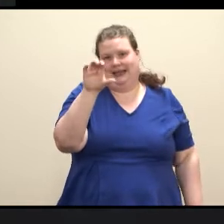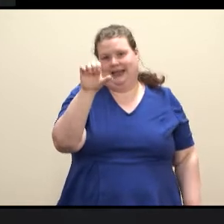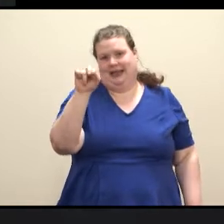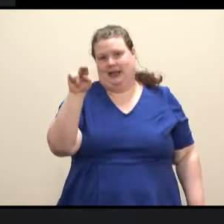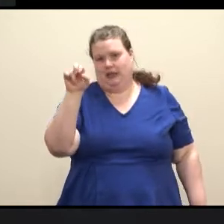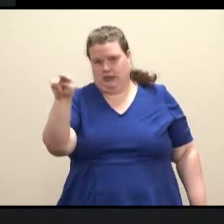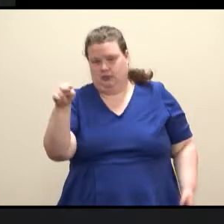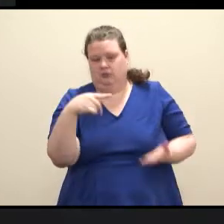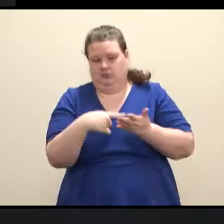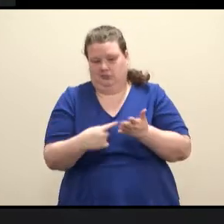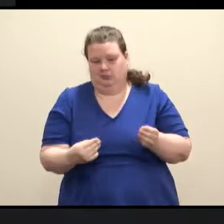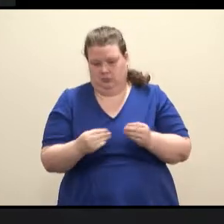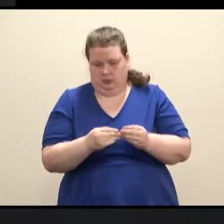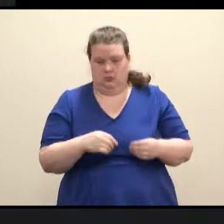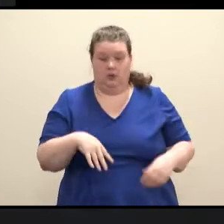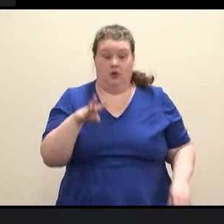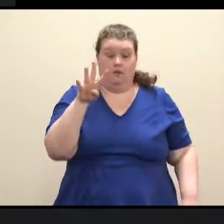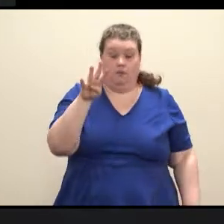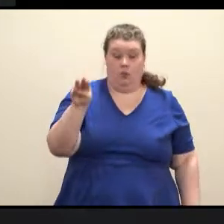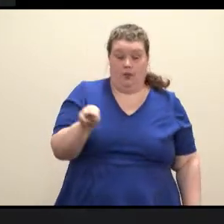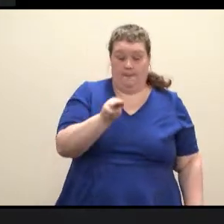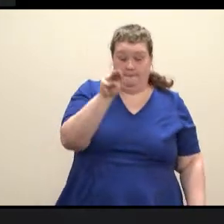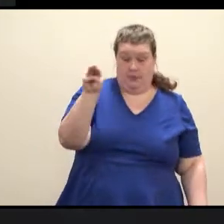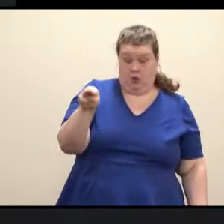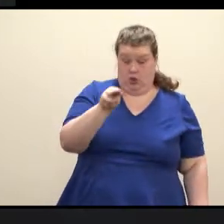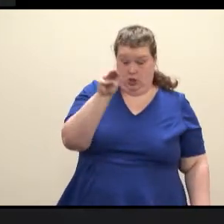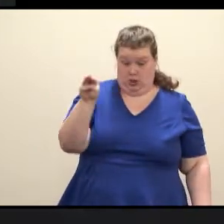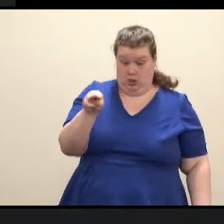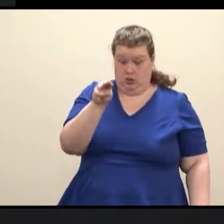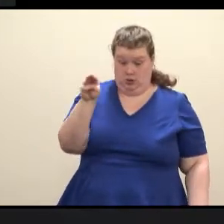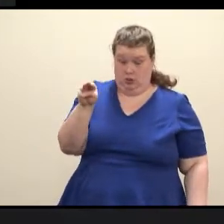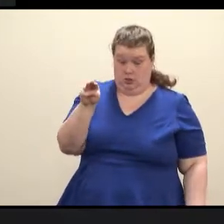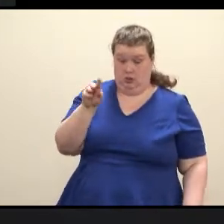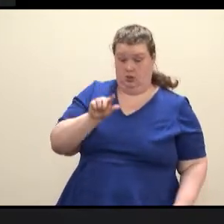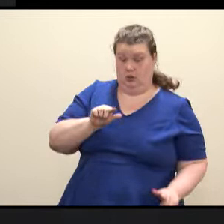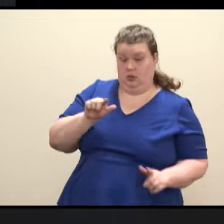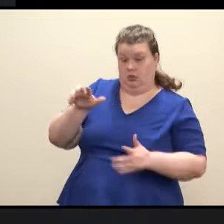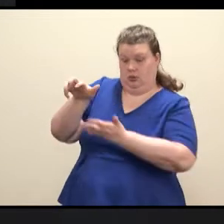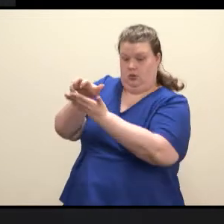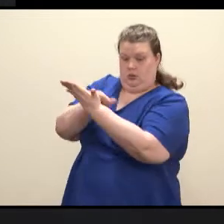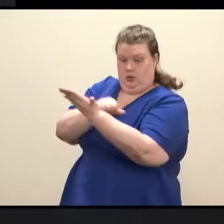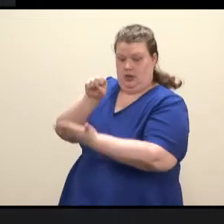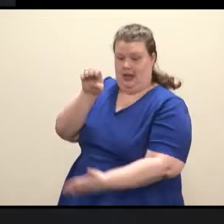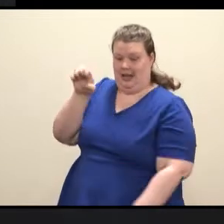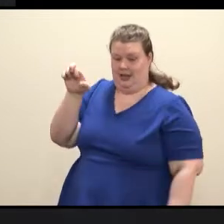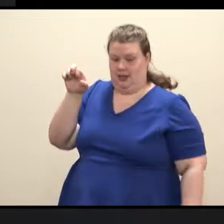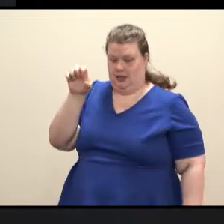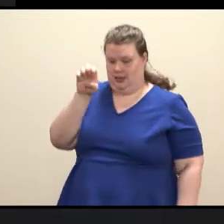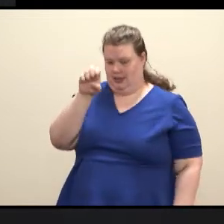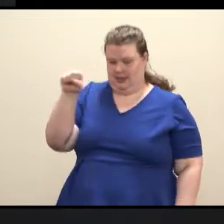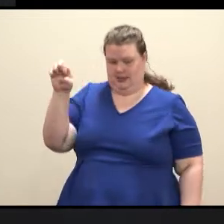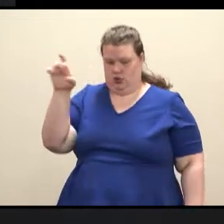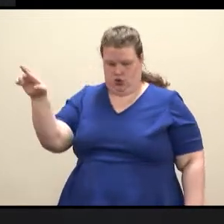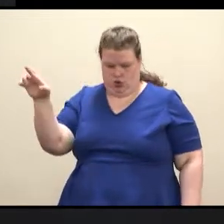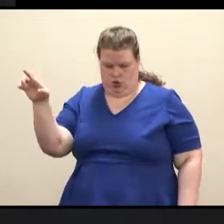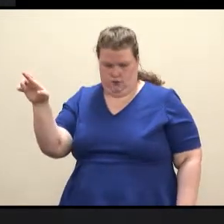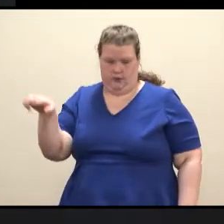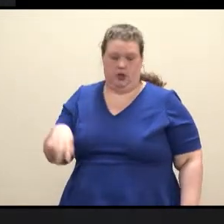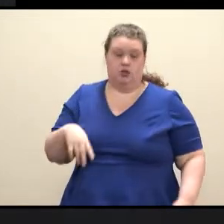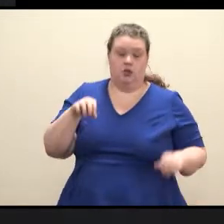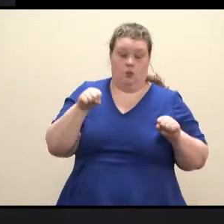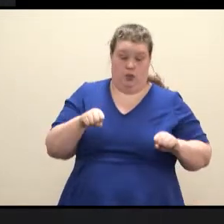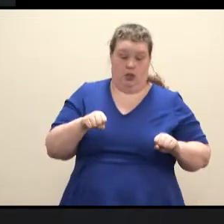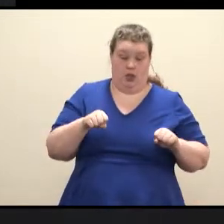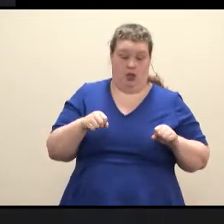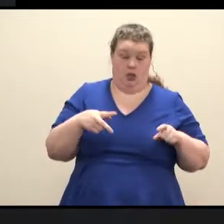to the $4 million I talked about to ESSER funds, reduce the base budget by cuts by about $5